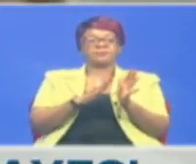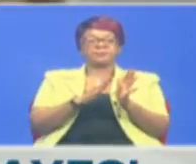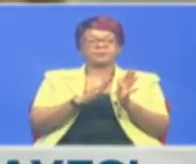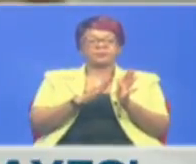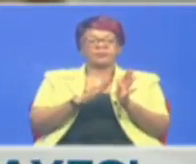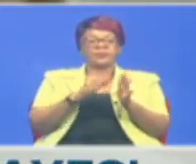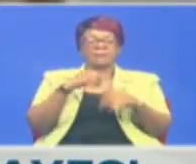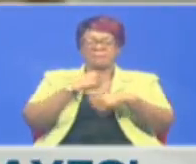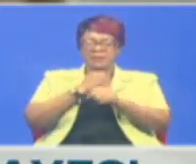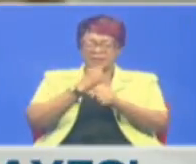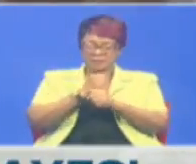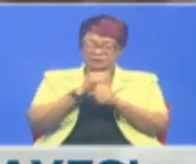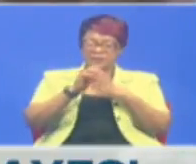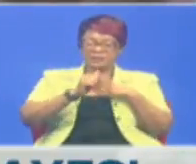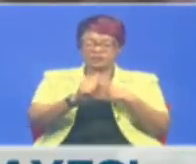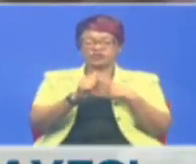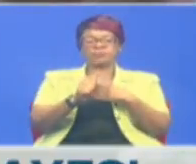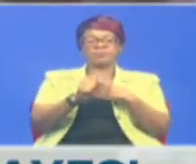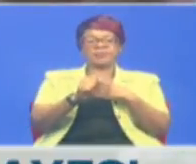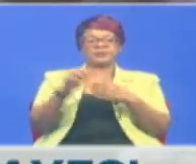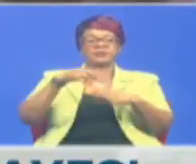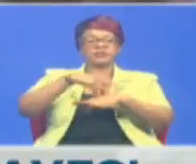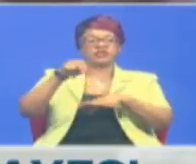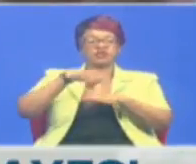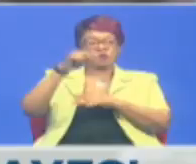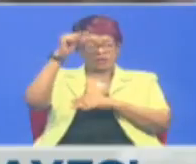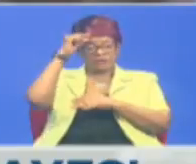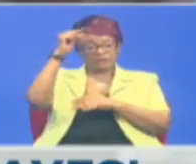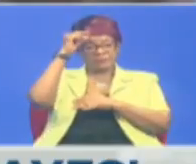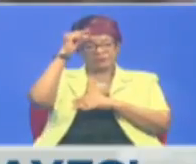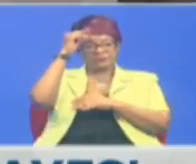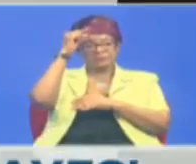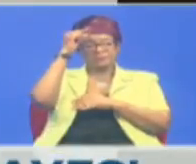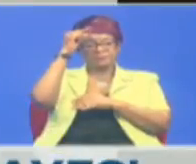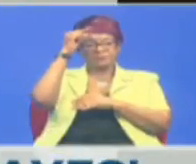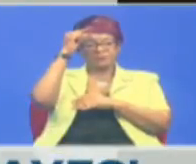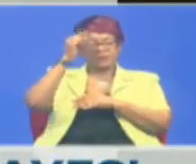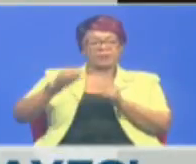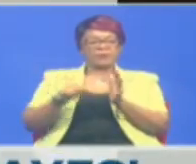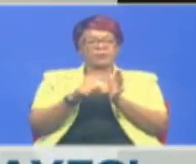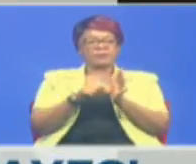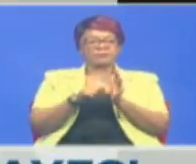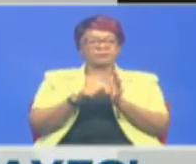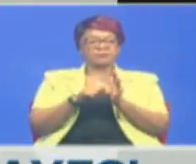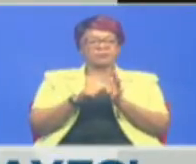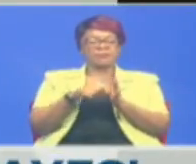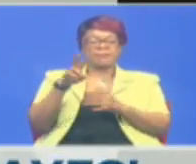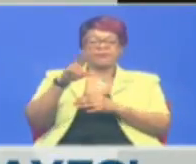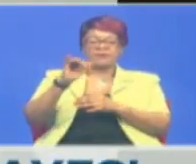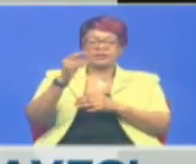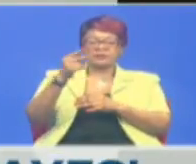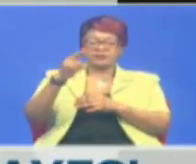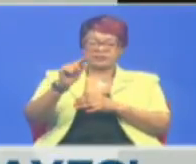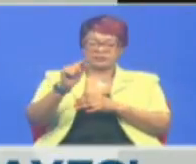putting the House leadership and the national government at the receiving end. Vincent Odur, NTV.